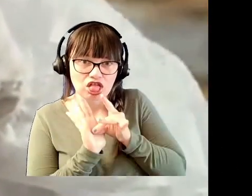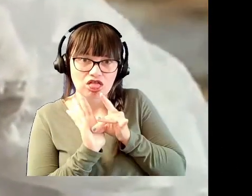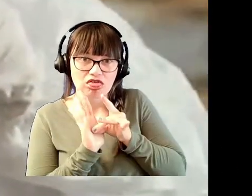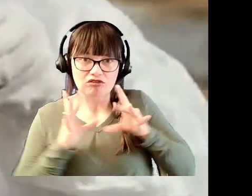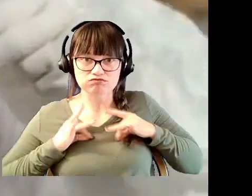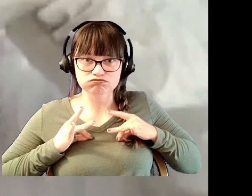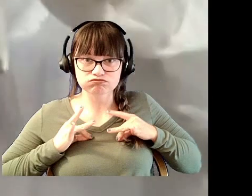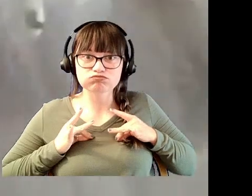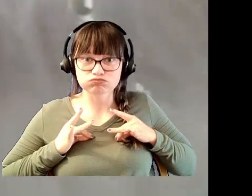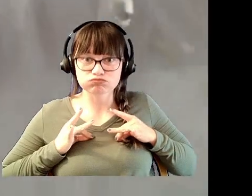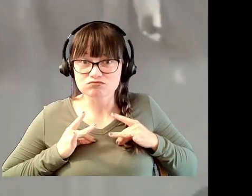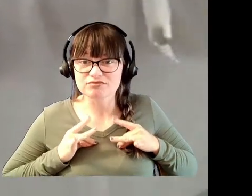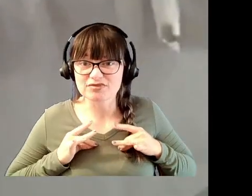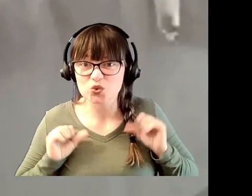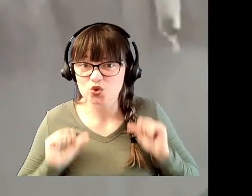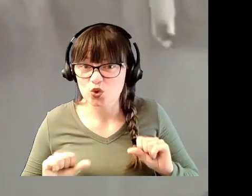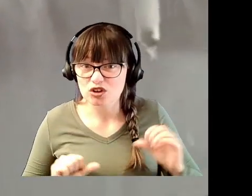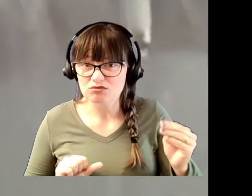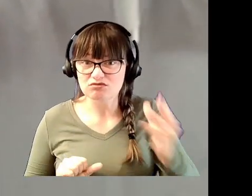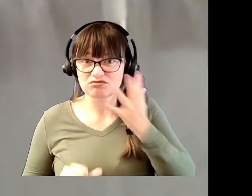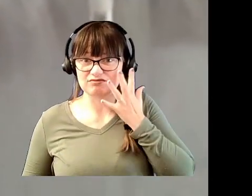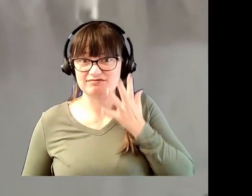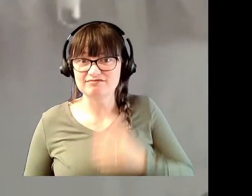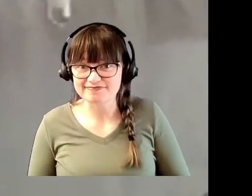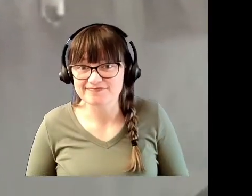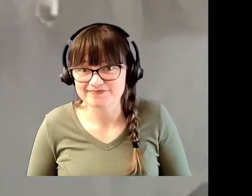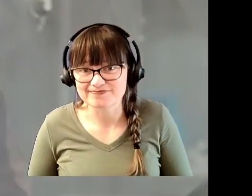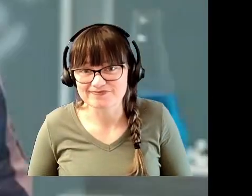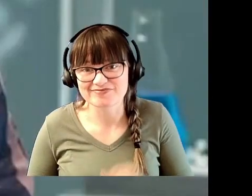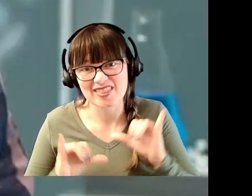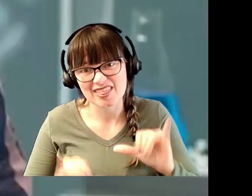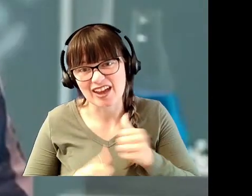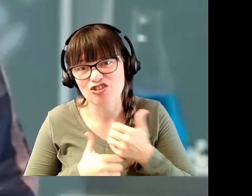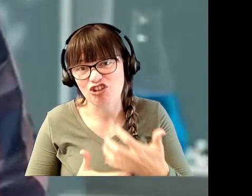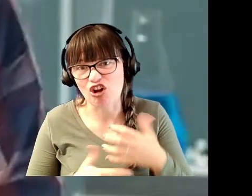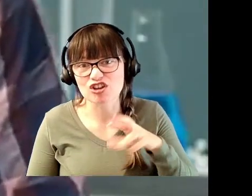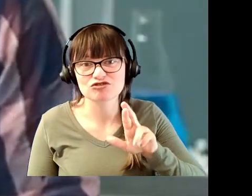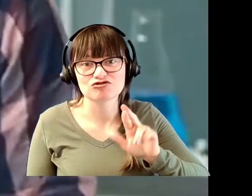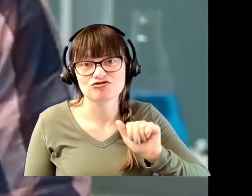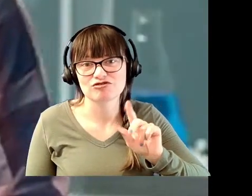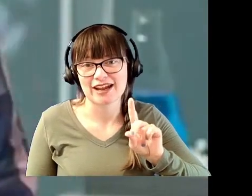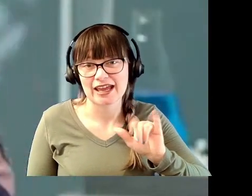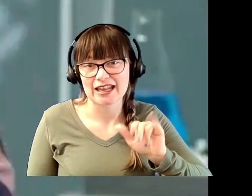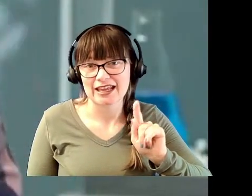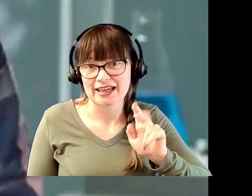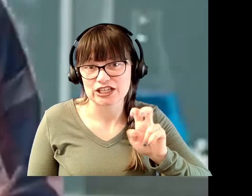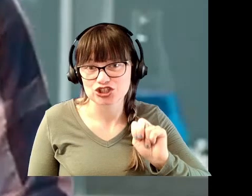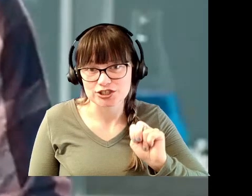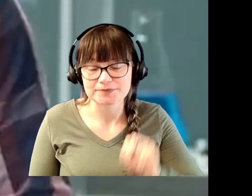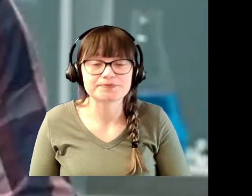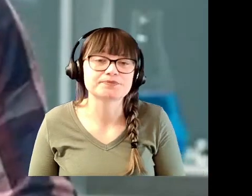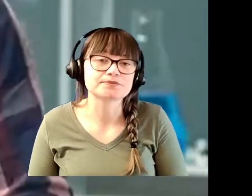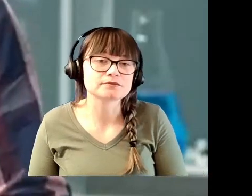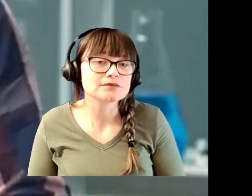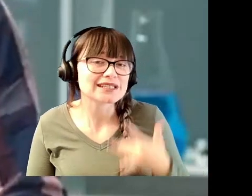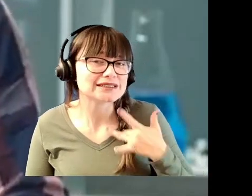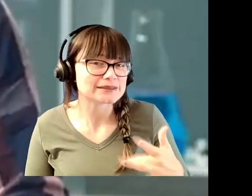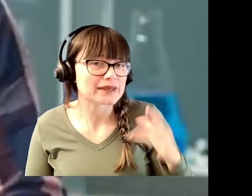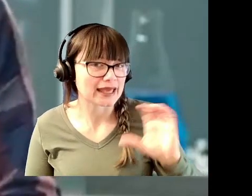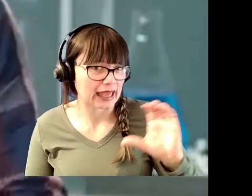a remnant there that you're exposed to that can cause radiation. Most times cancers can be